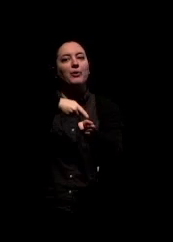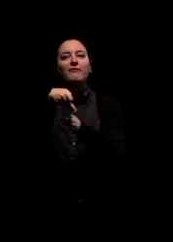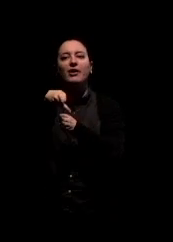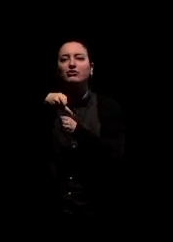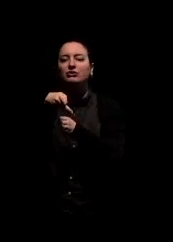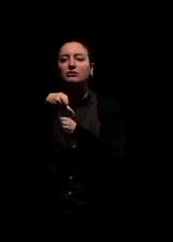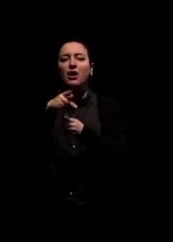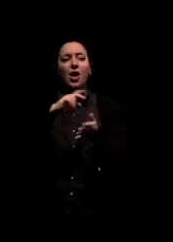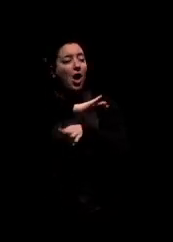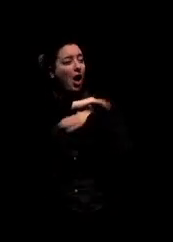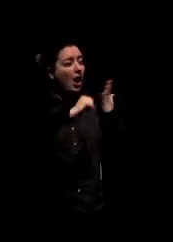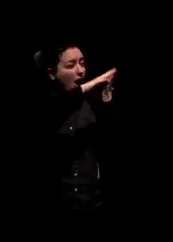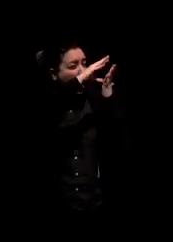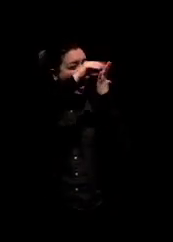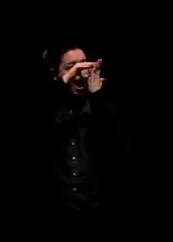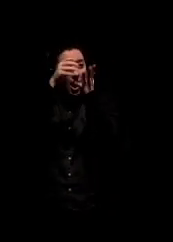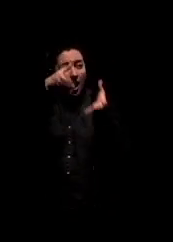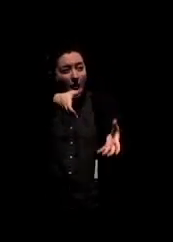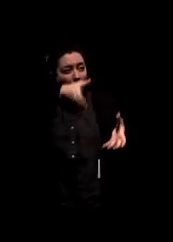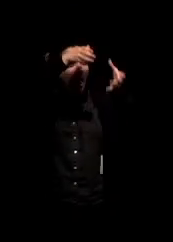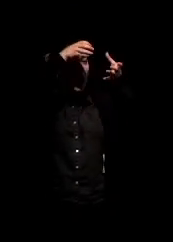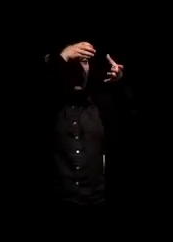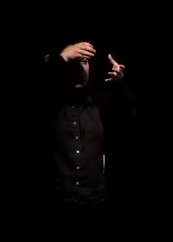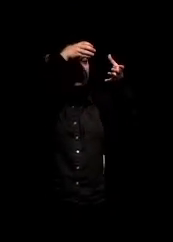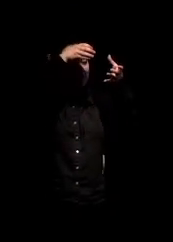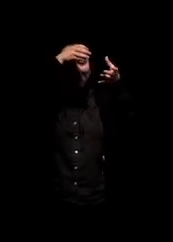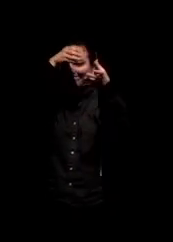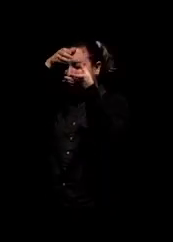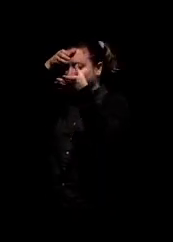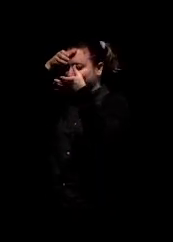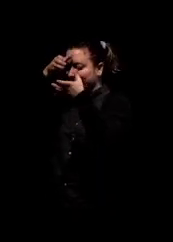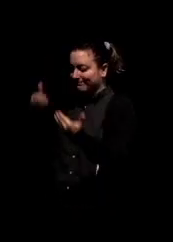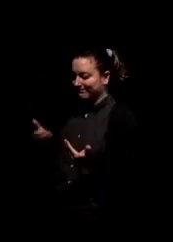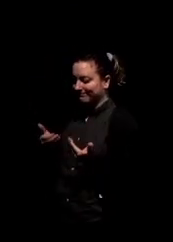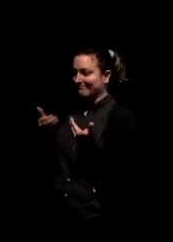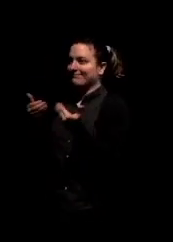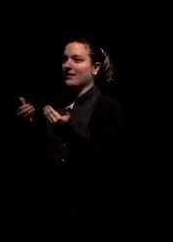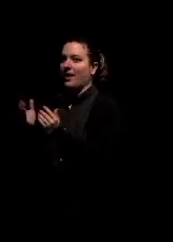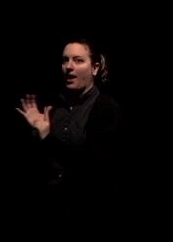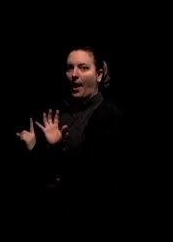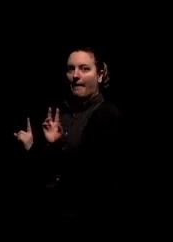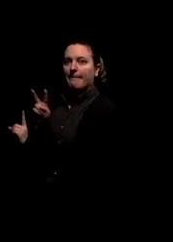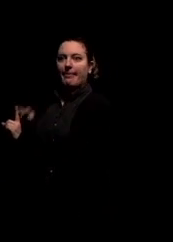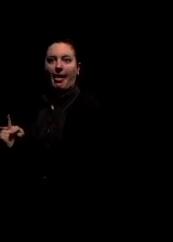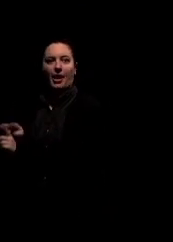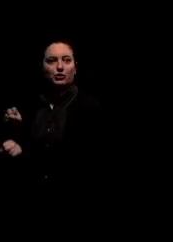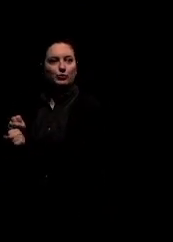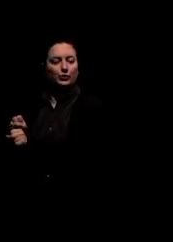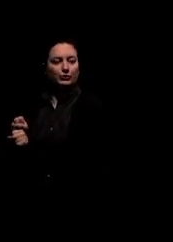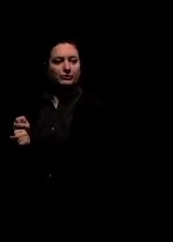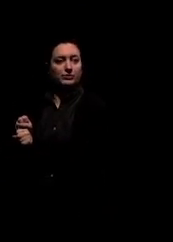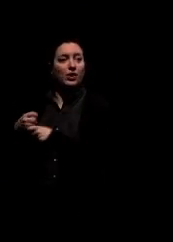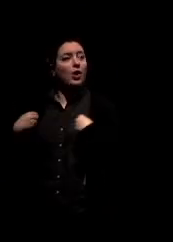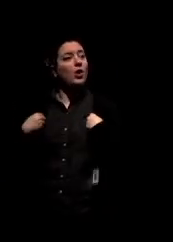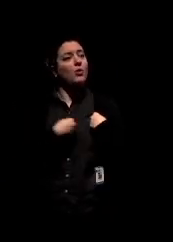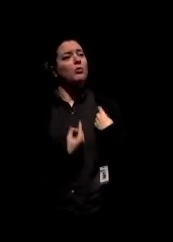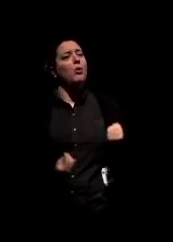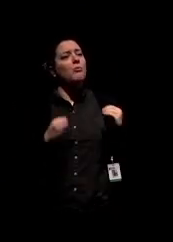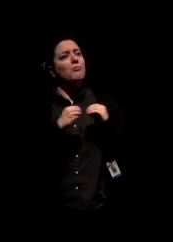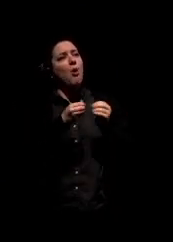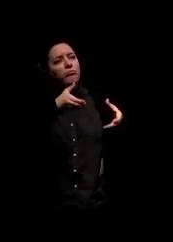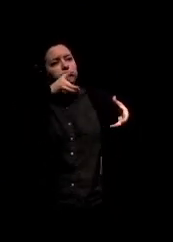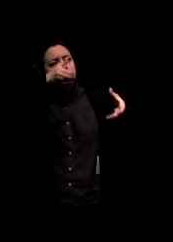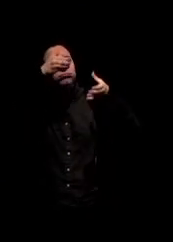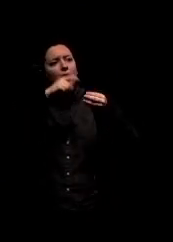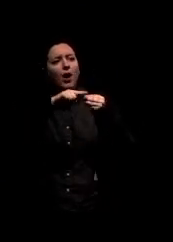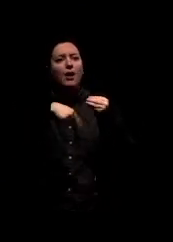to work in your community. Part of our job as public health professionals is we're a little bit more knowledgeable about resources that are out there in the community, a